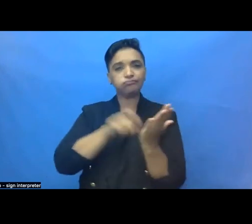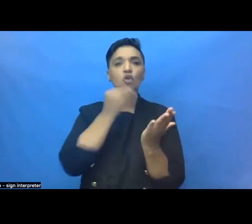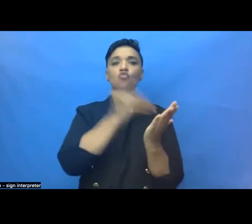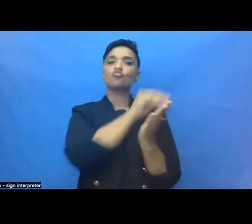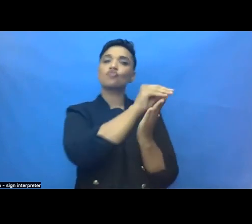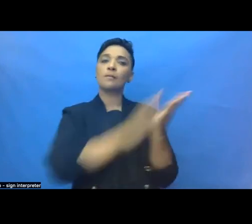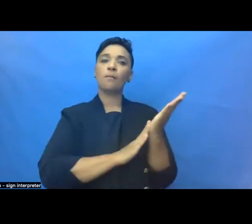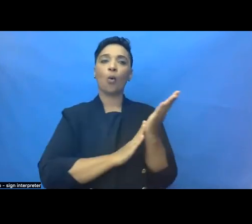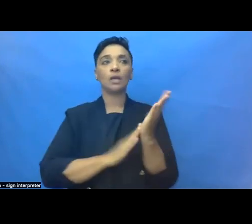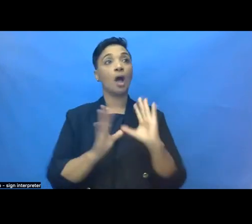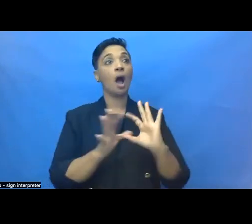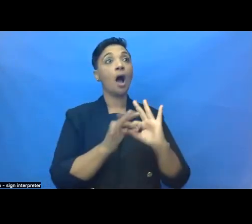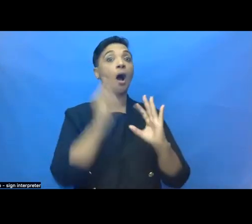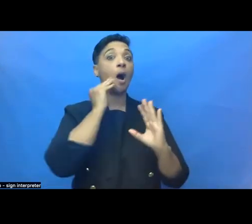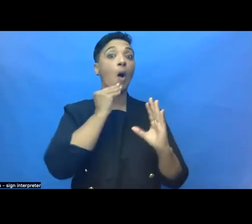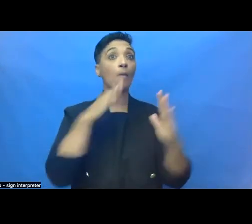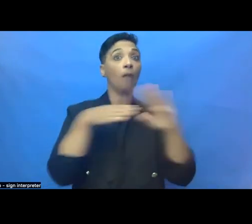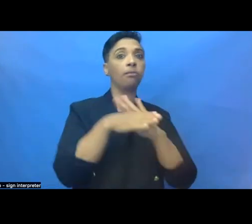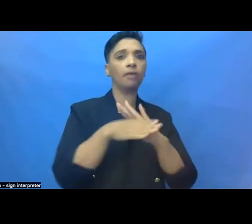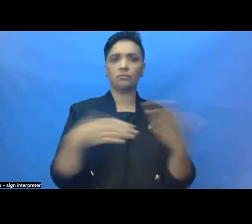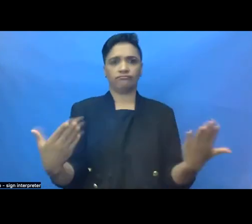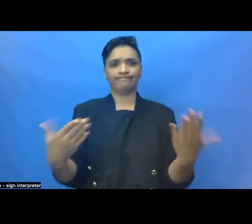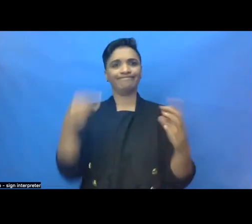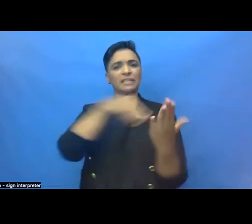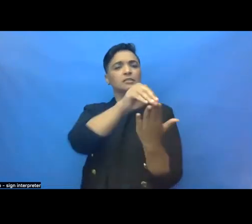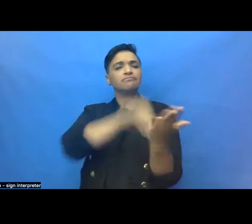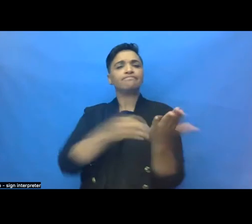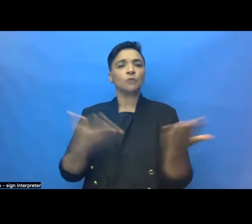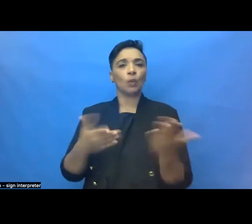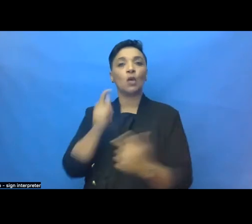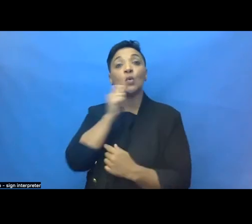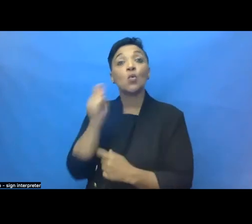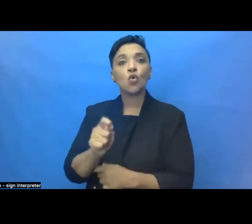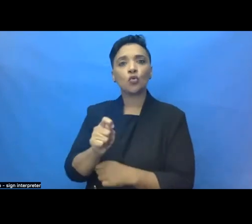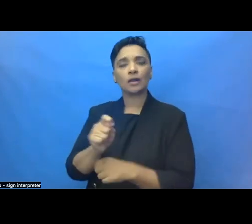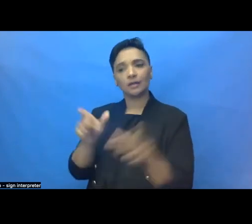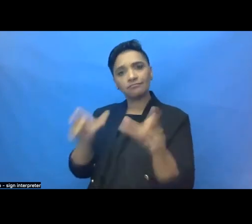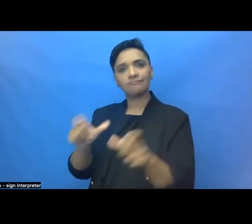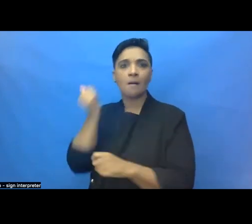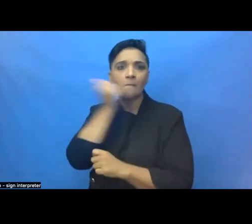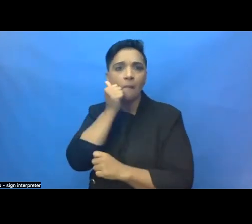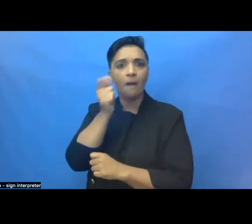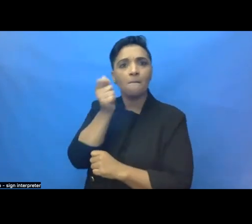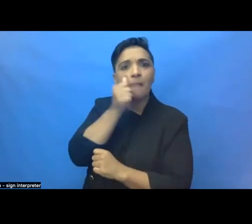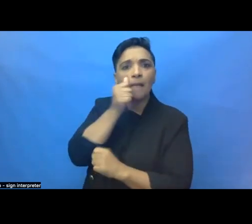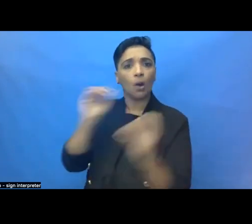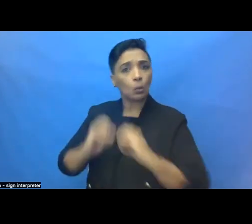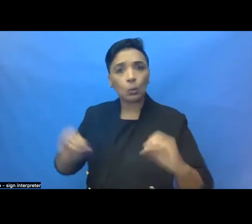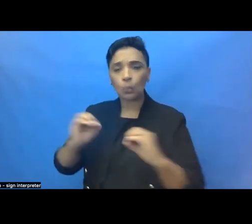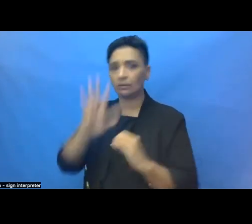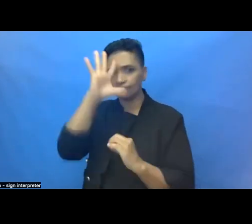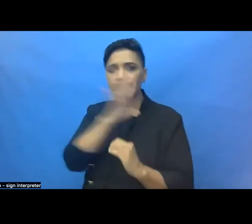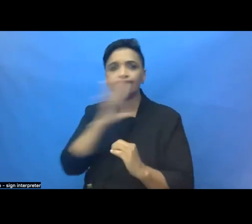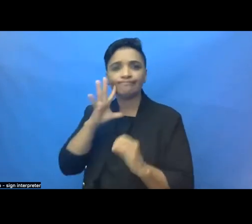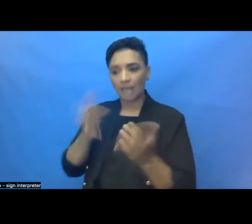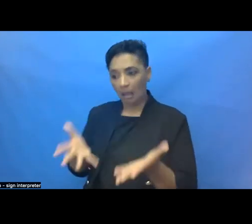Home, about the abuse and exploitation in Ukrainian orphanages. I also worked in US State Department